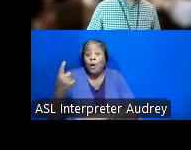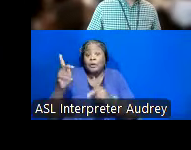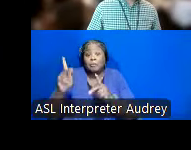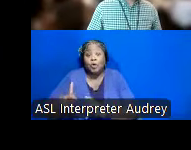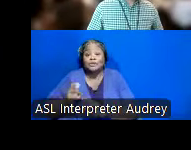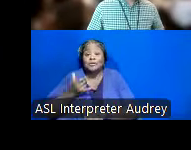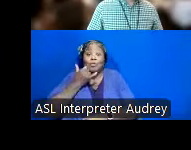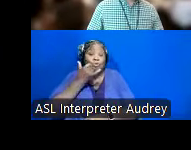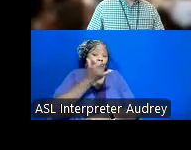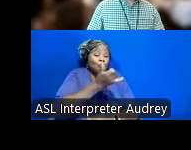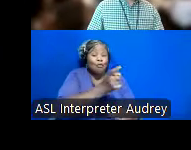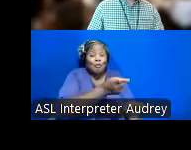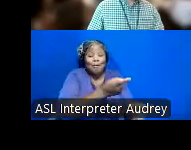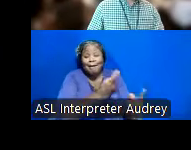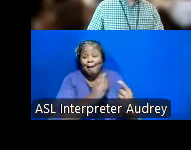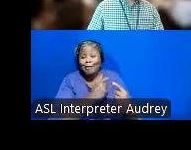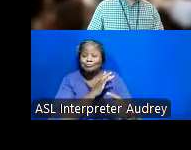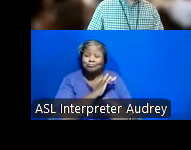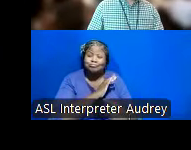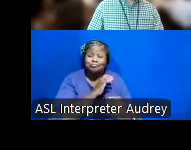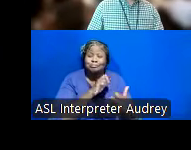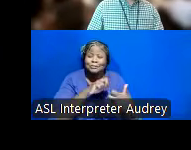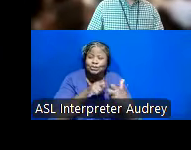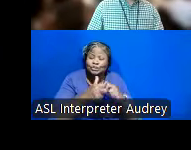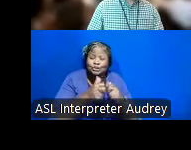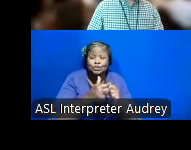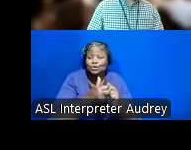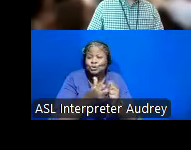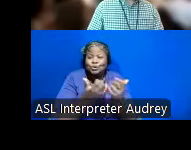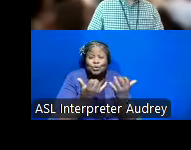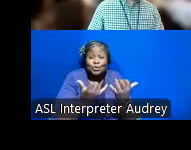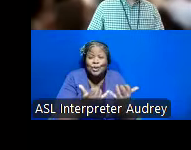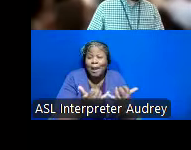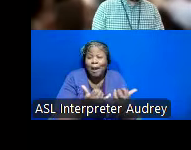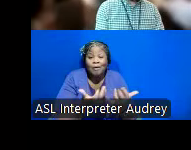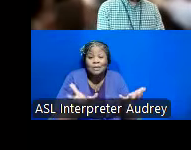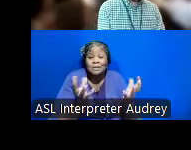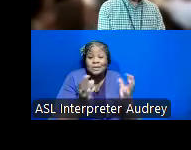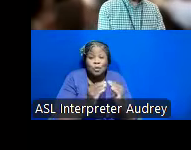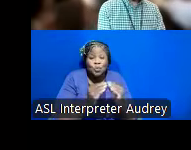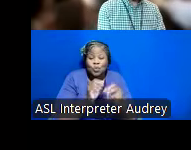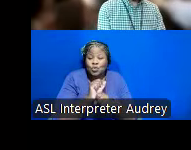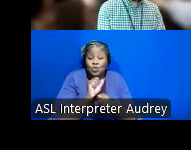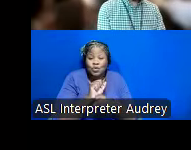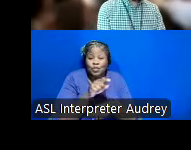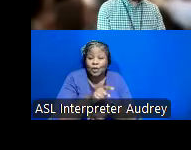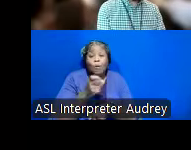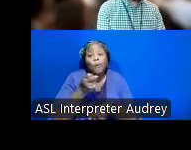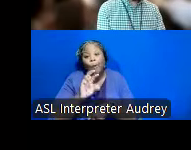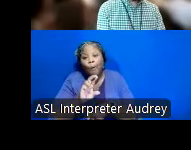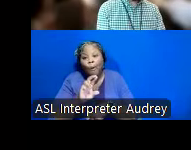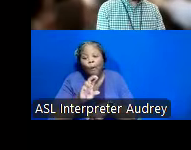that fix for a client issue or get this information from doesn't work there or isn't has